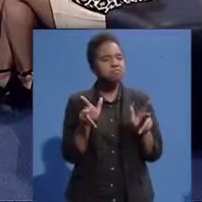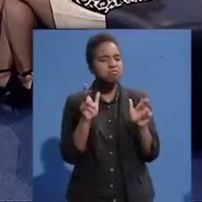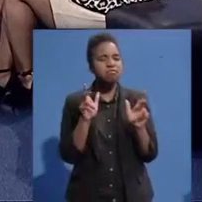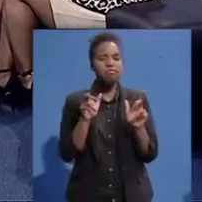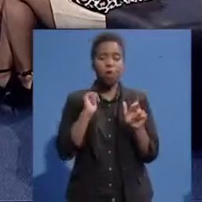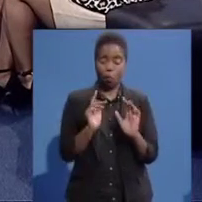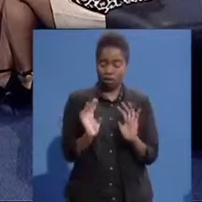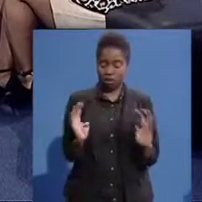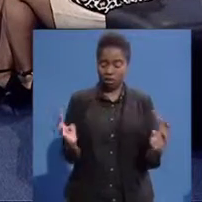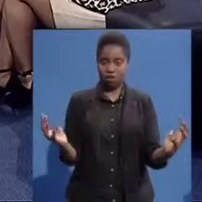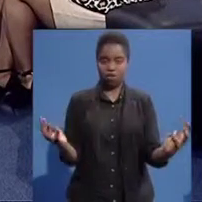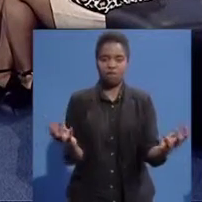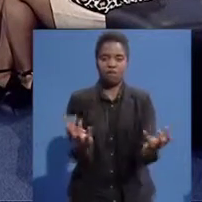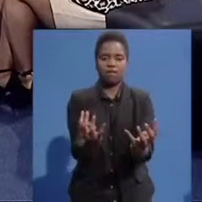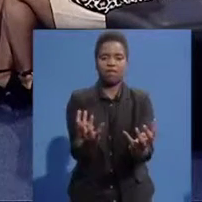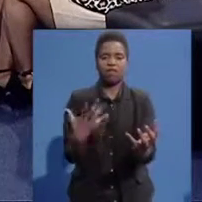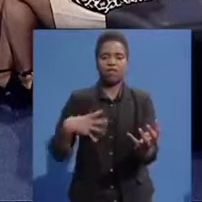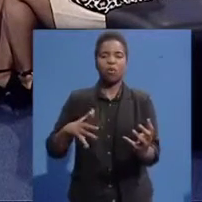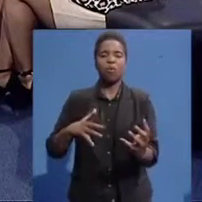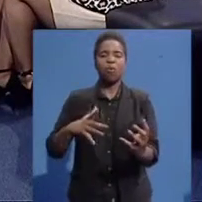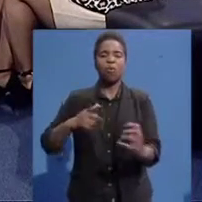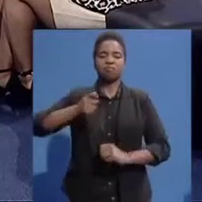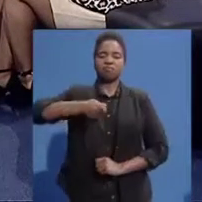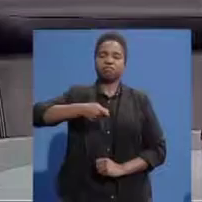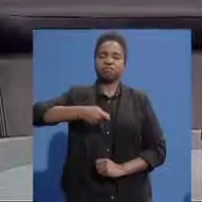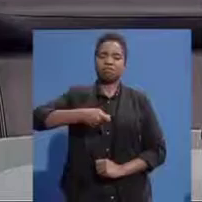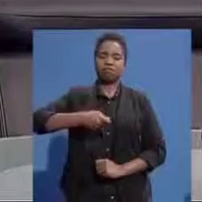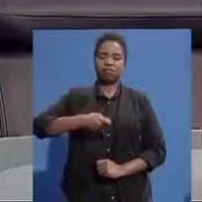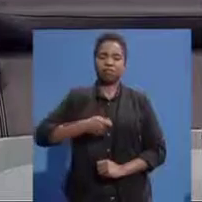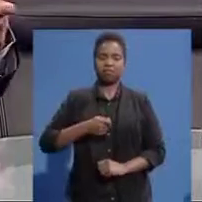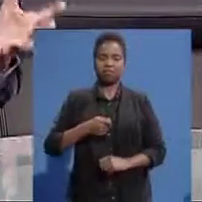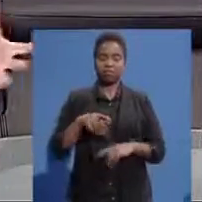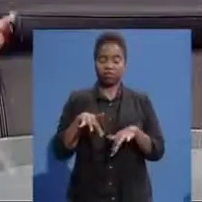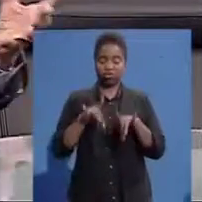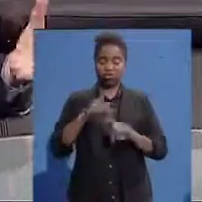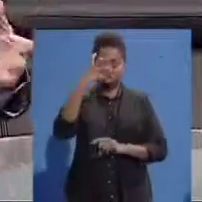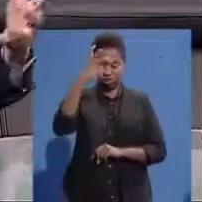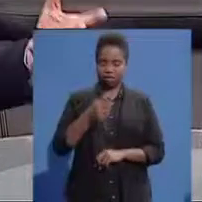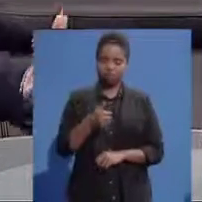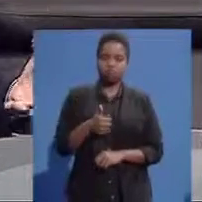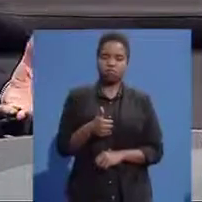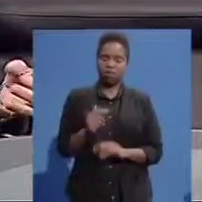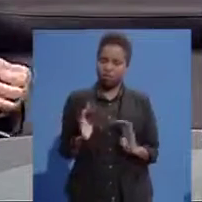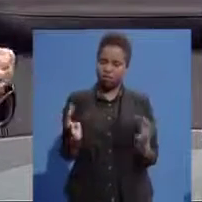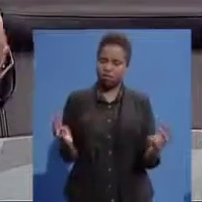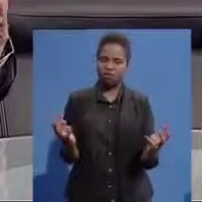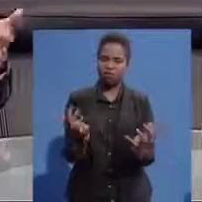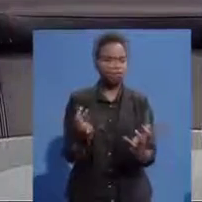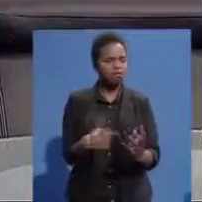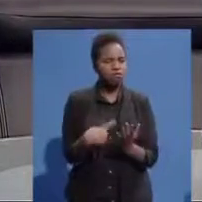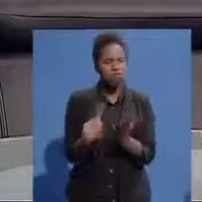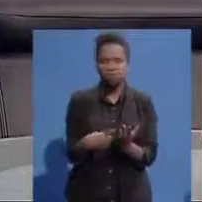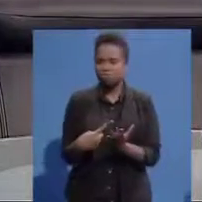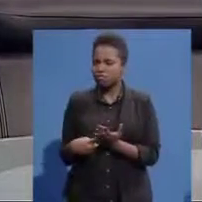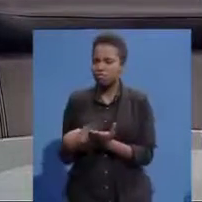the court of the king of the Tembu people, listened to the cases rolling past him. That